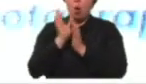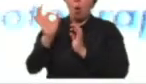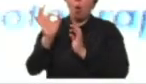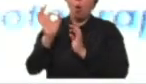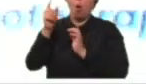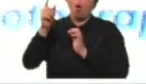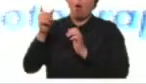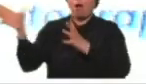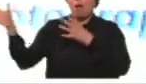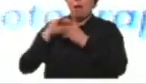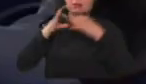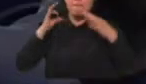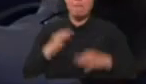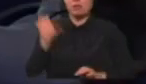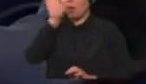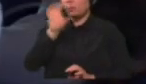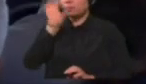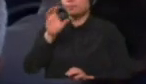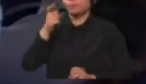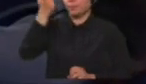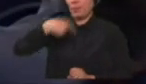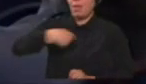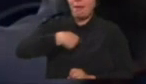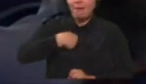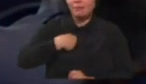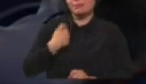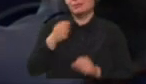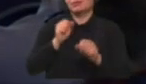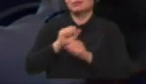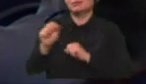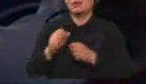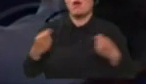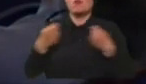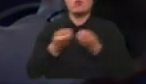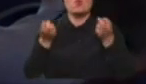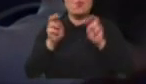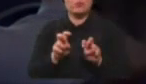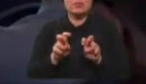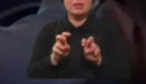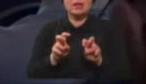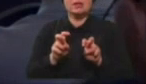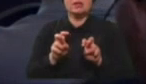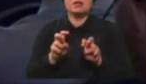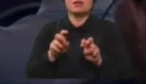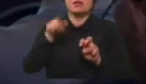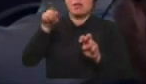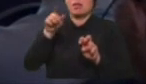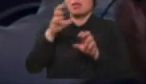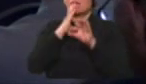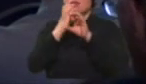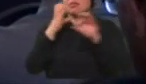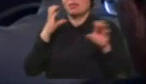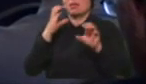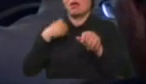Okay, so this is me, Annika Lundqvist. I am the co-founder of Urban Transit Lab. I live in Warsaw. I'm